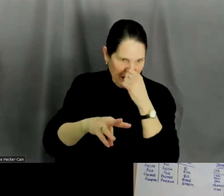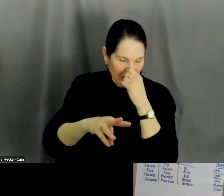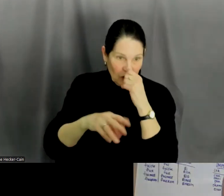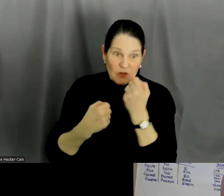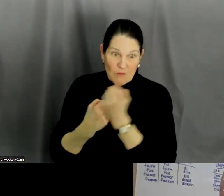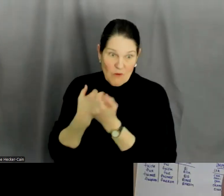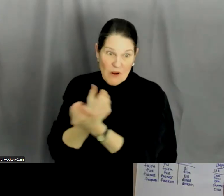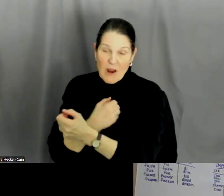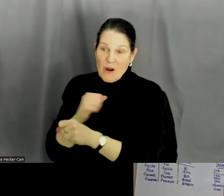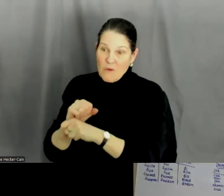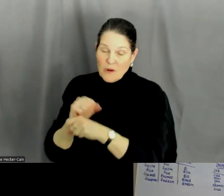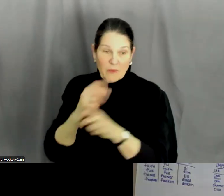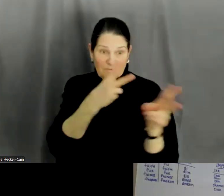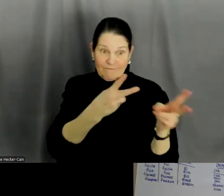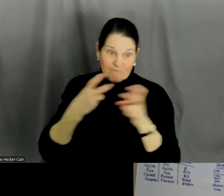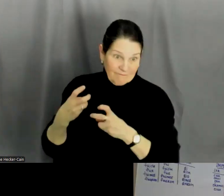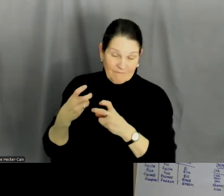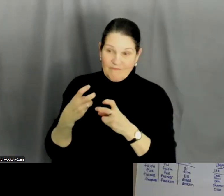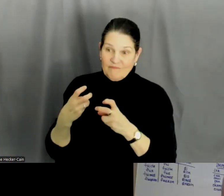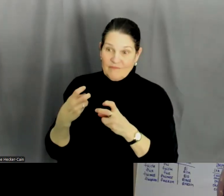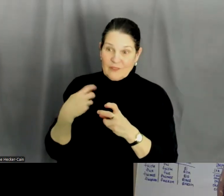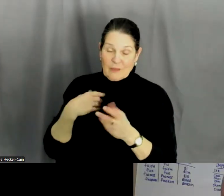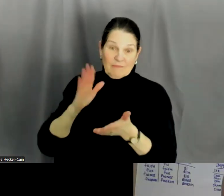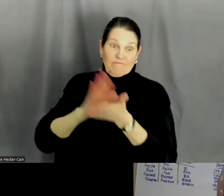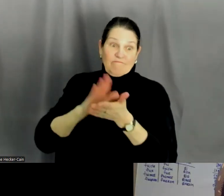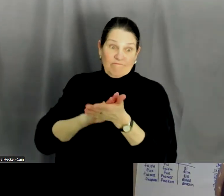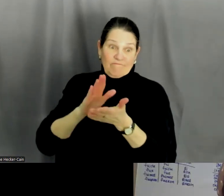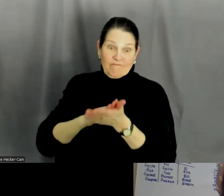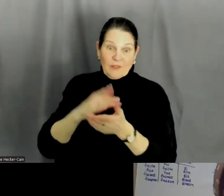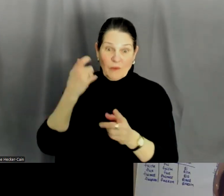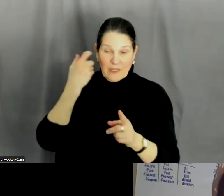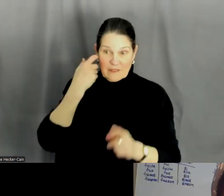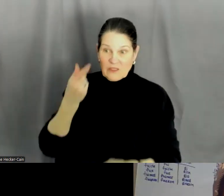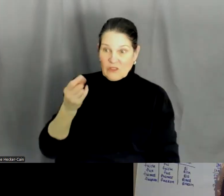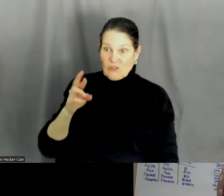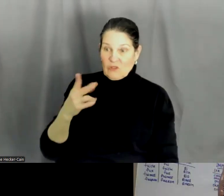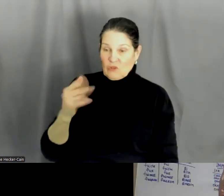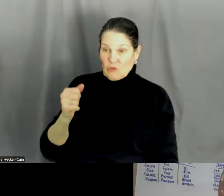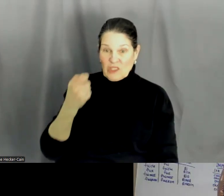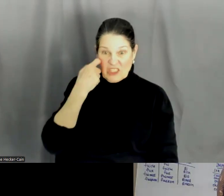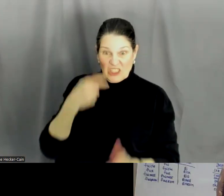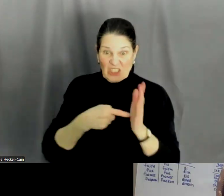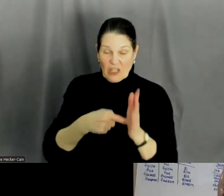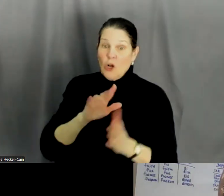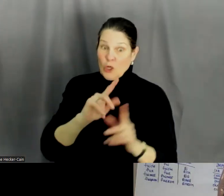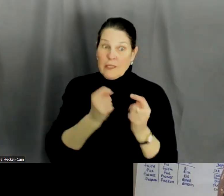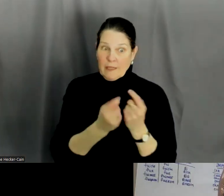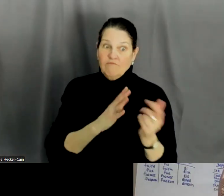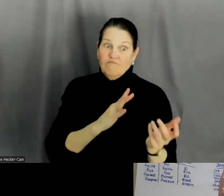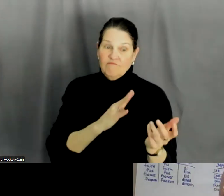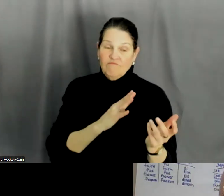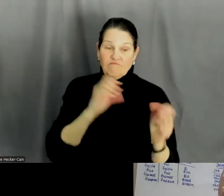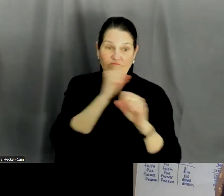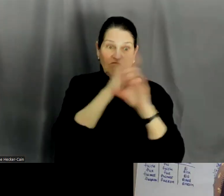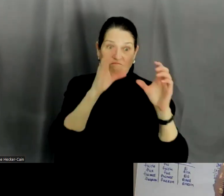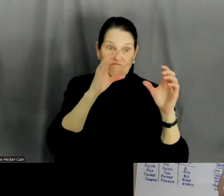work that we do. And so just want to like give like a plus 100 to what Georgia just shared, because I think their team does that really, really well. I think for